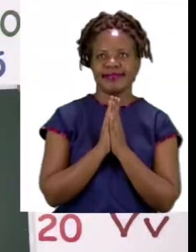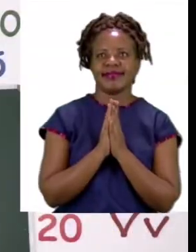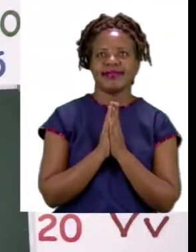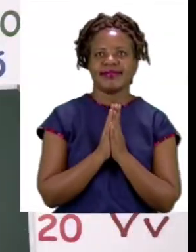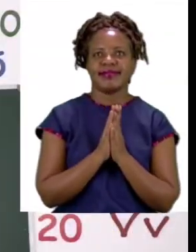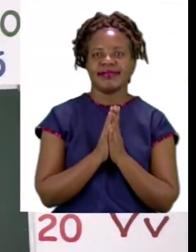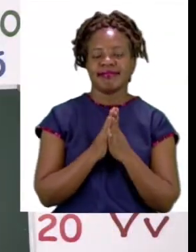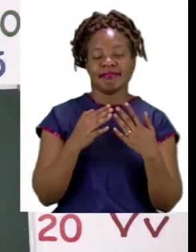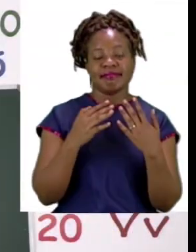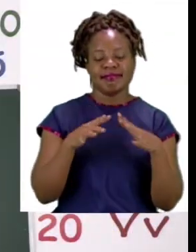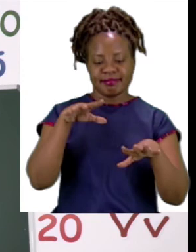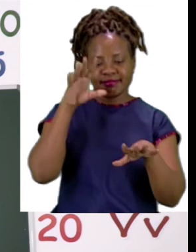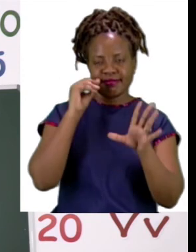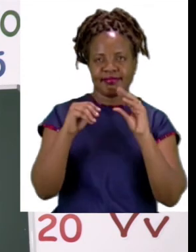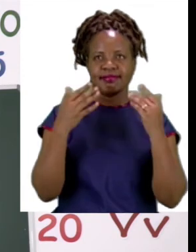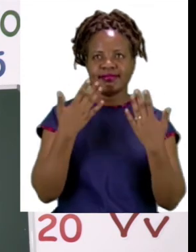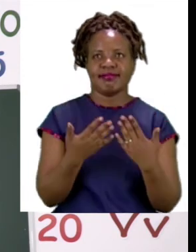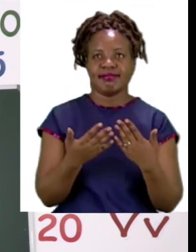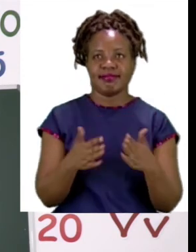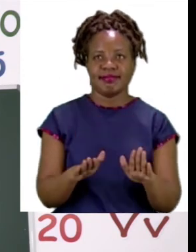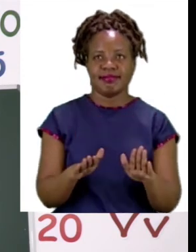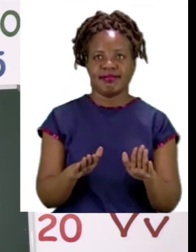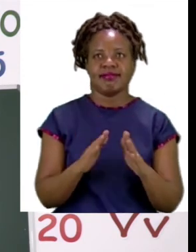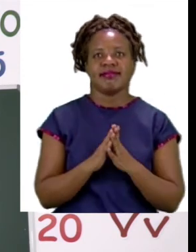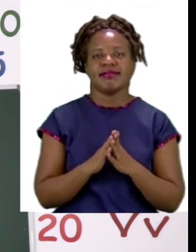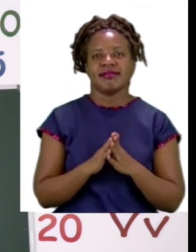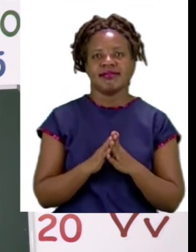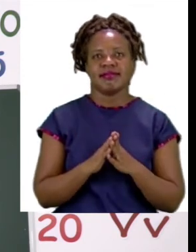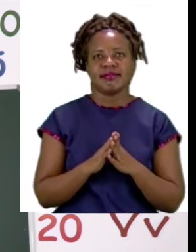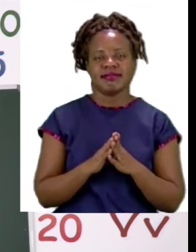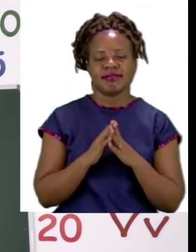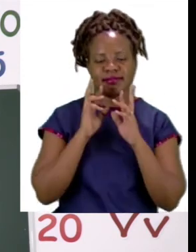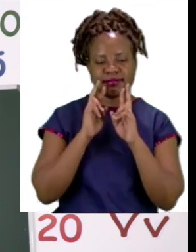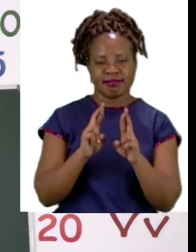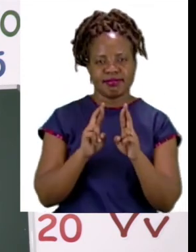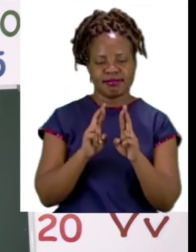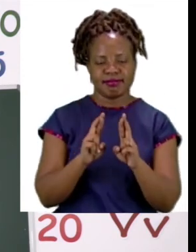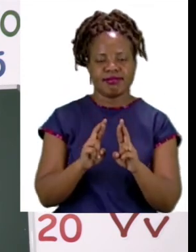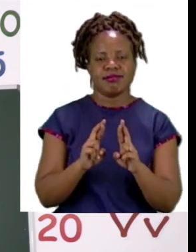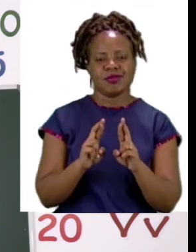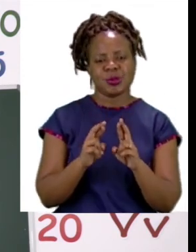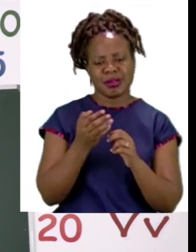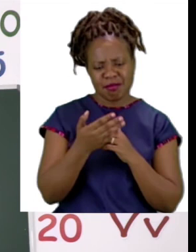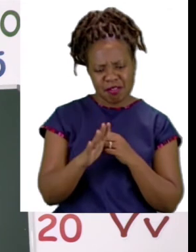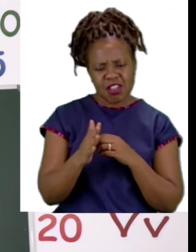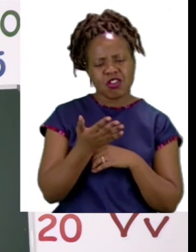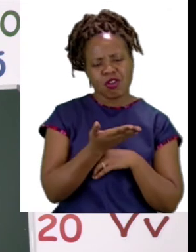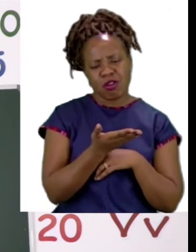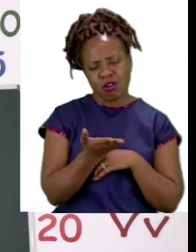We have now come to the end of our lesson, boys and girls, and I hope that you managed to finish all your